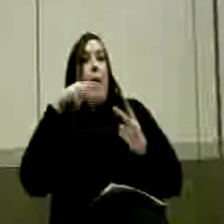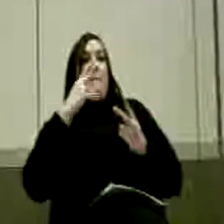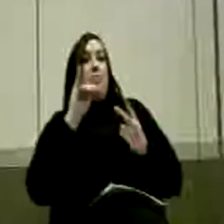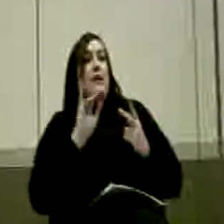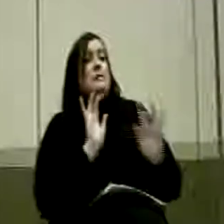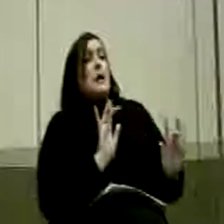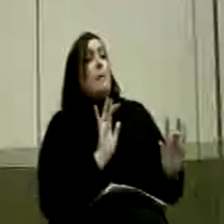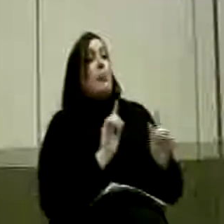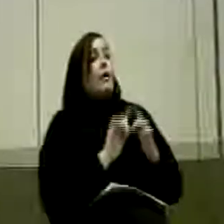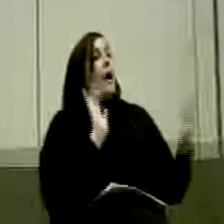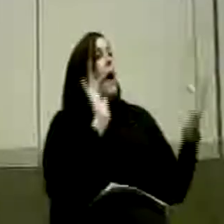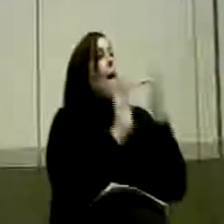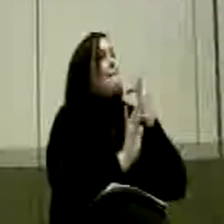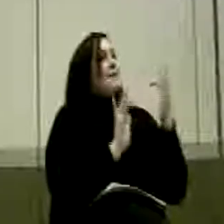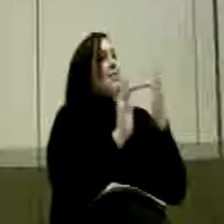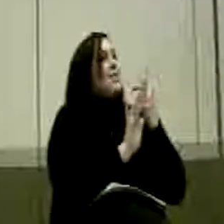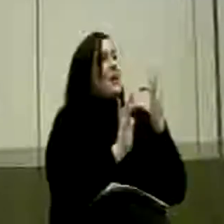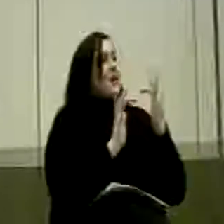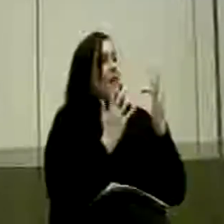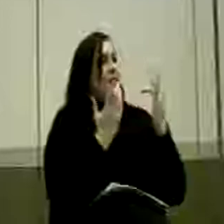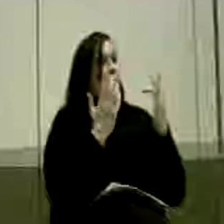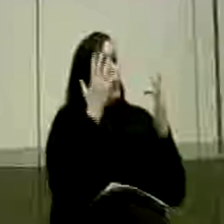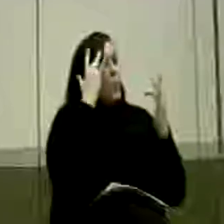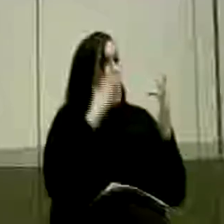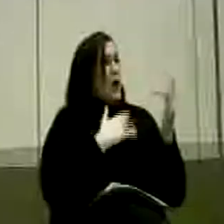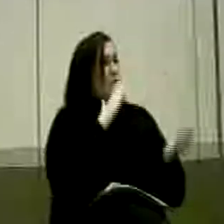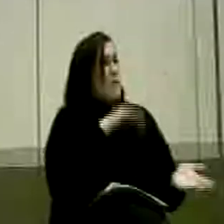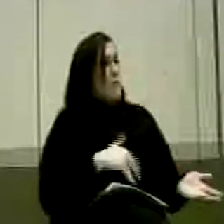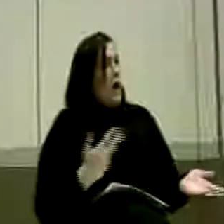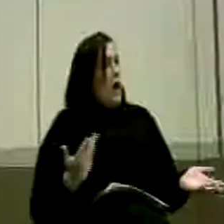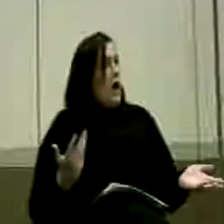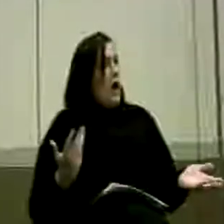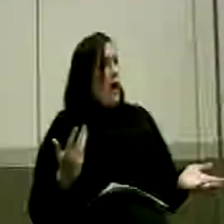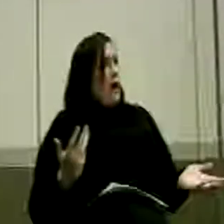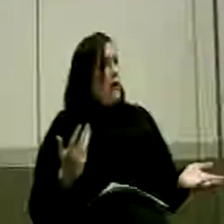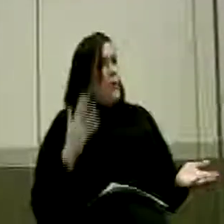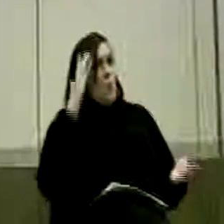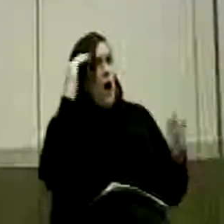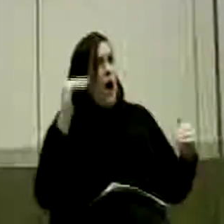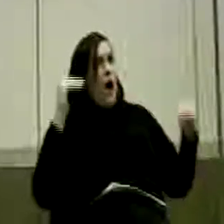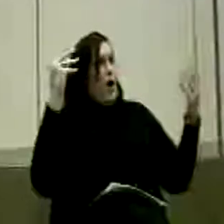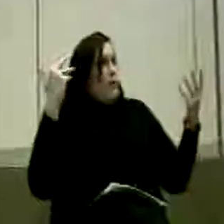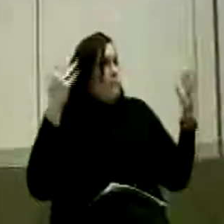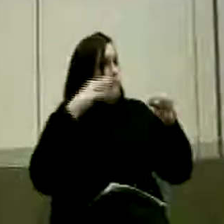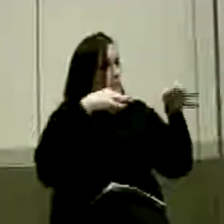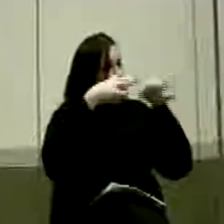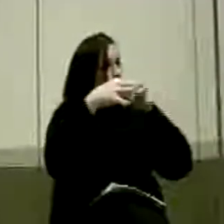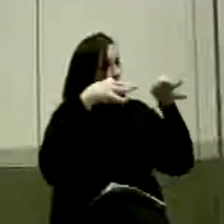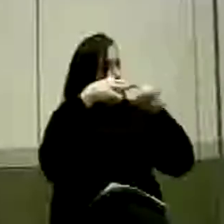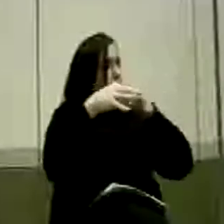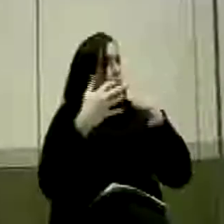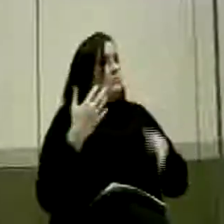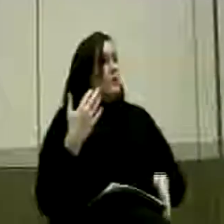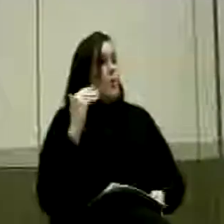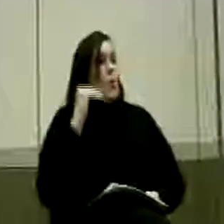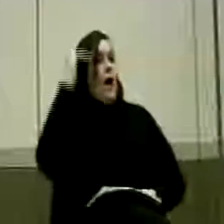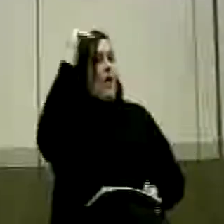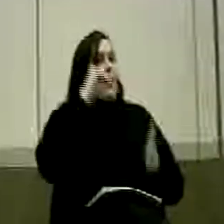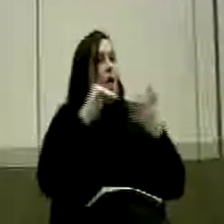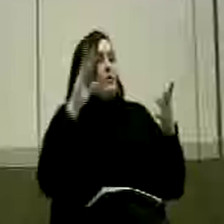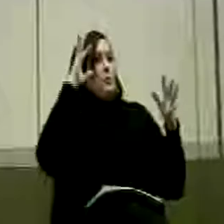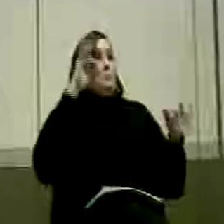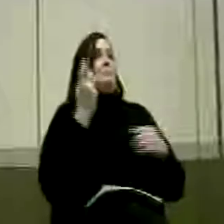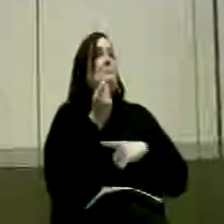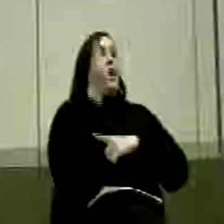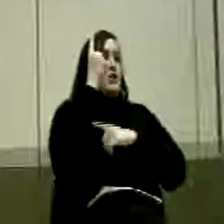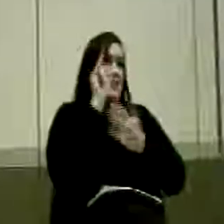really understanding why you're feeling bad. That's, some of those higher levels that, that we can really start introducing, even